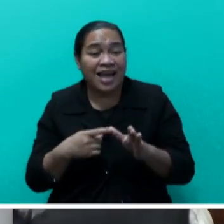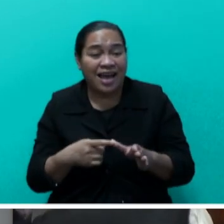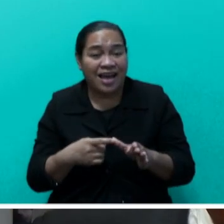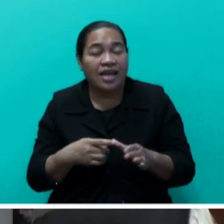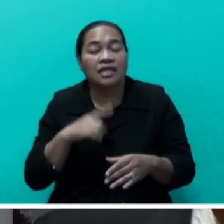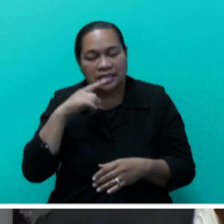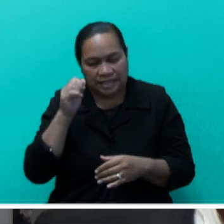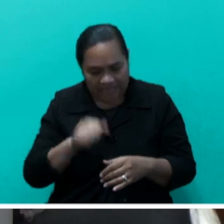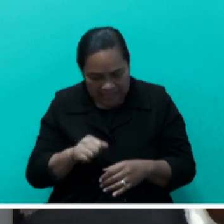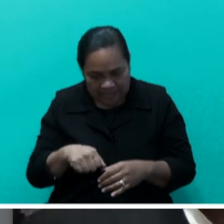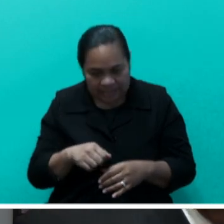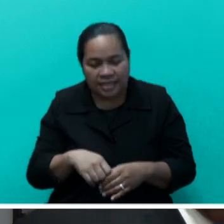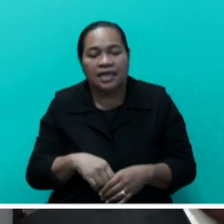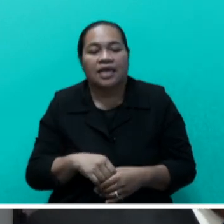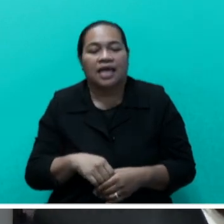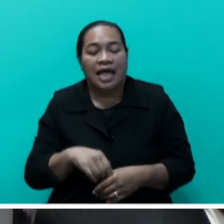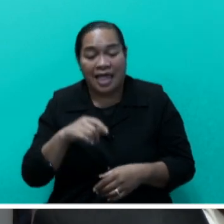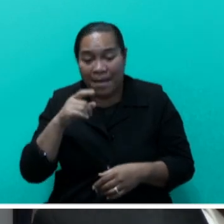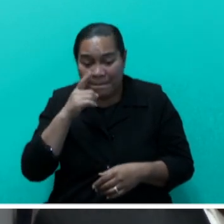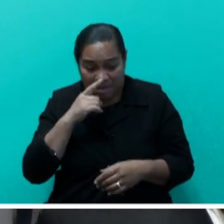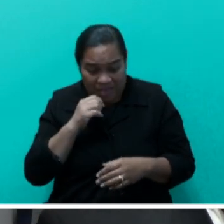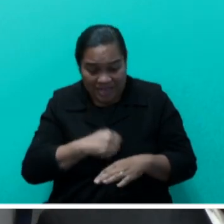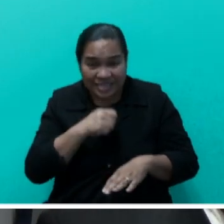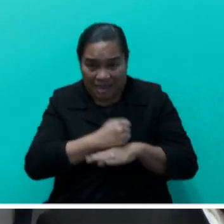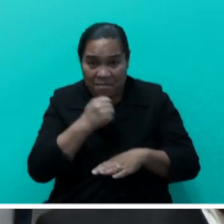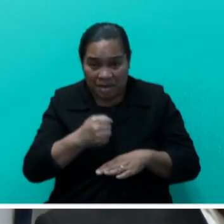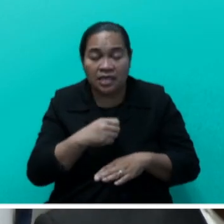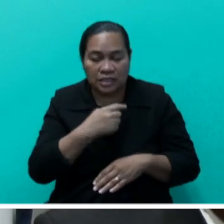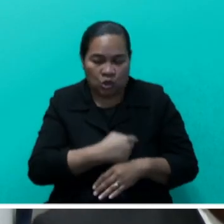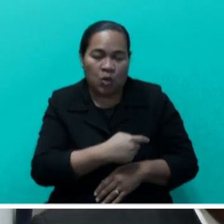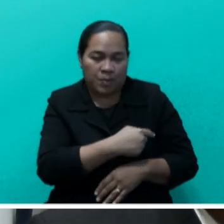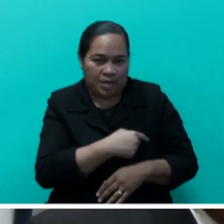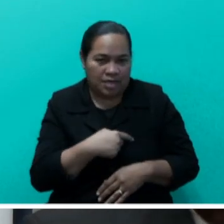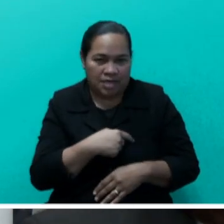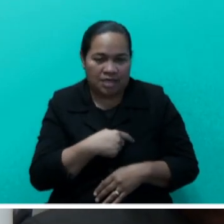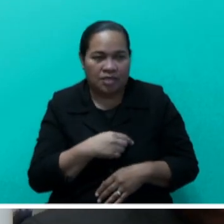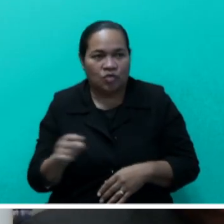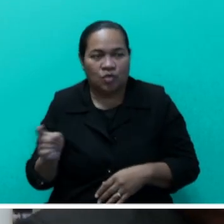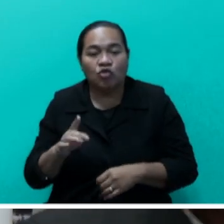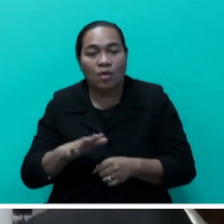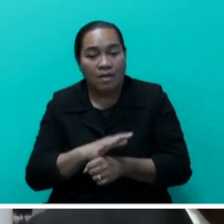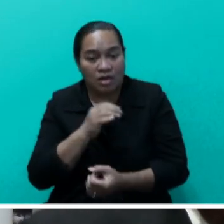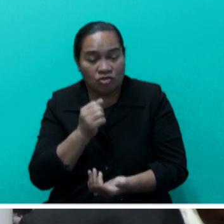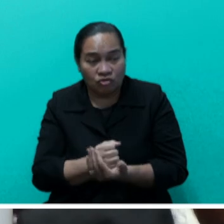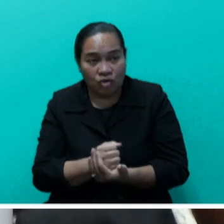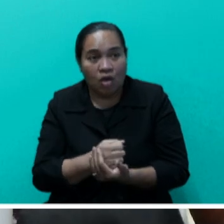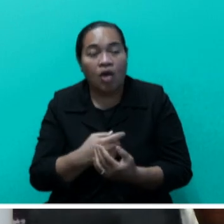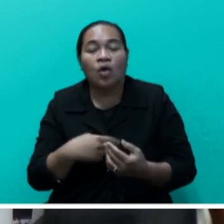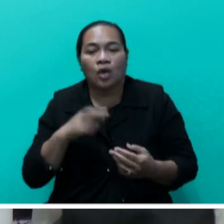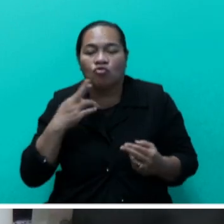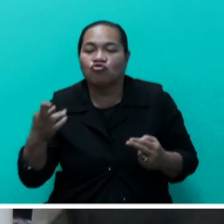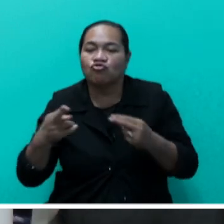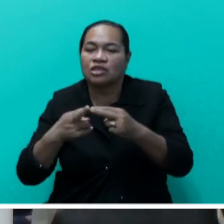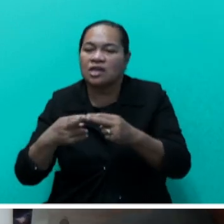is yes, the People's Coalition Government is very committed to ensuring that we reach the